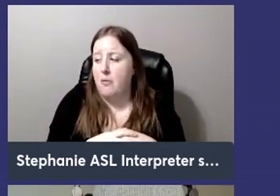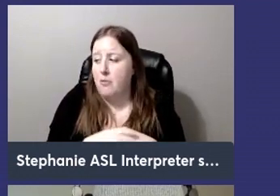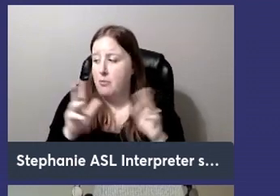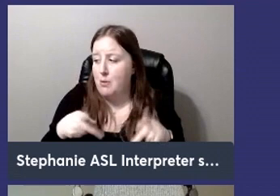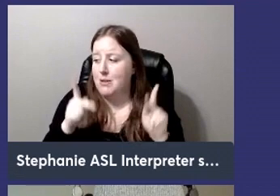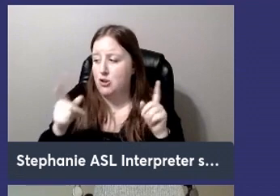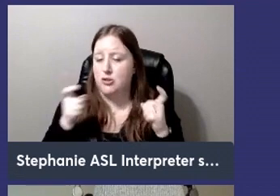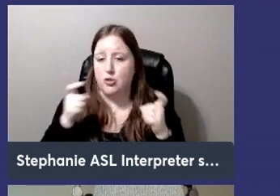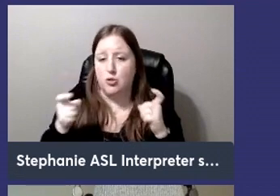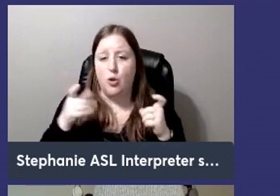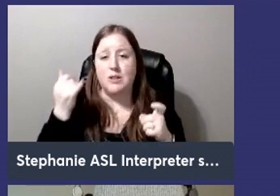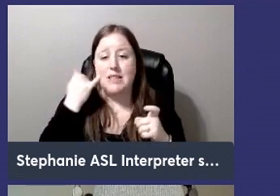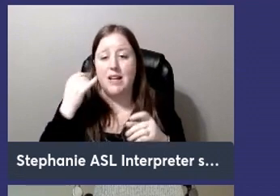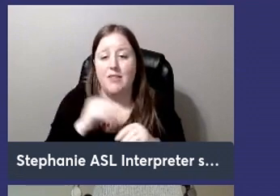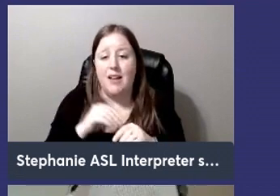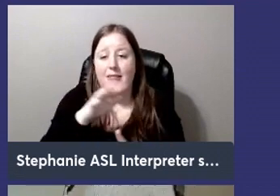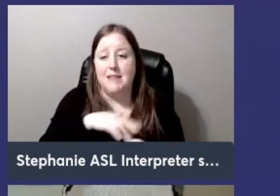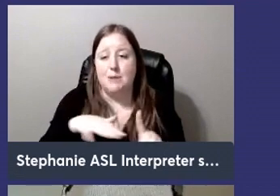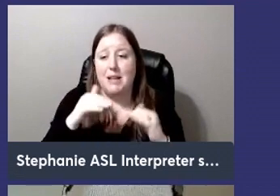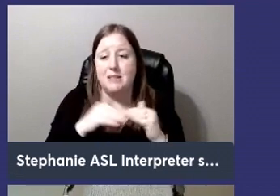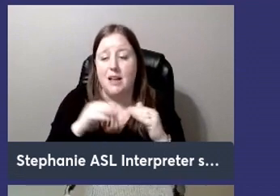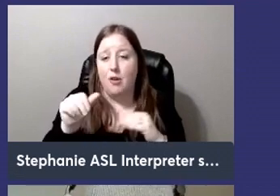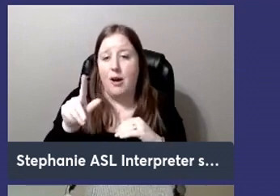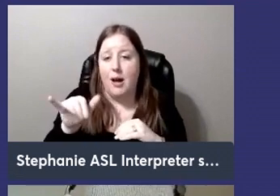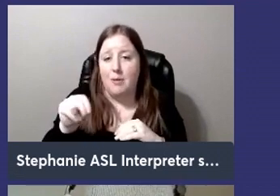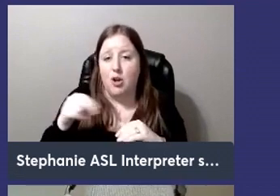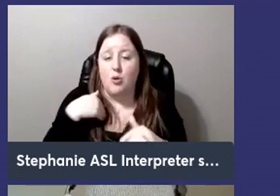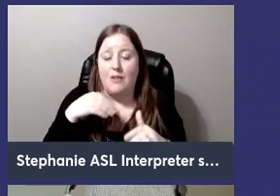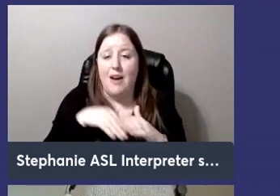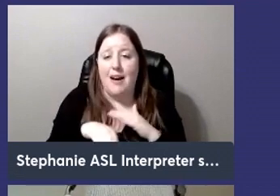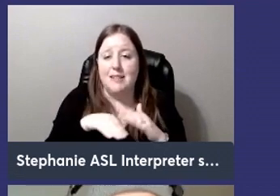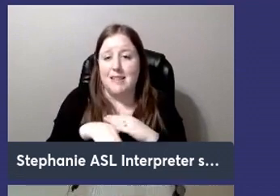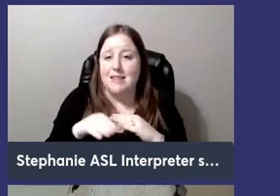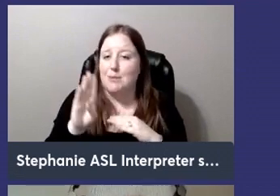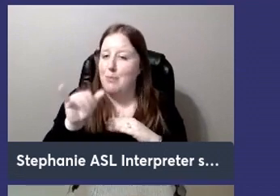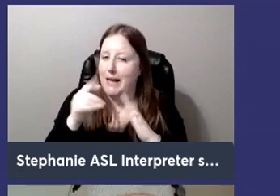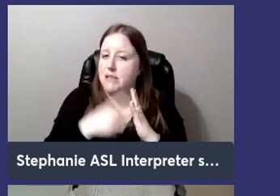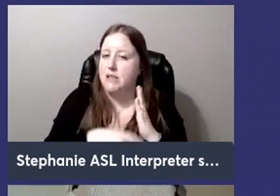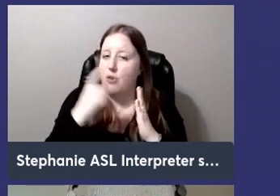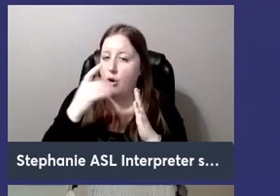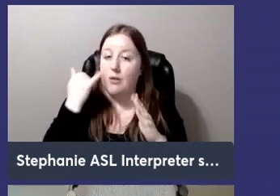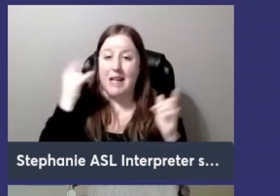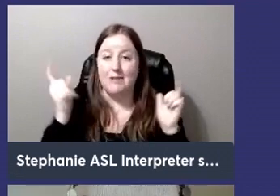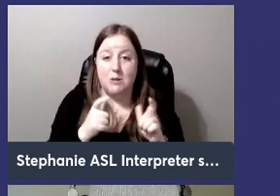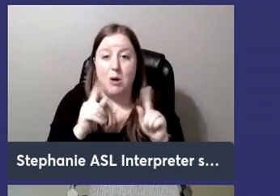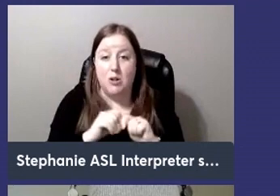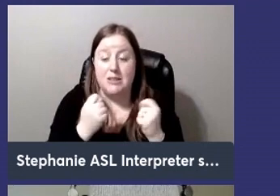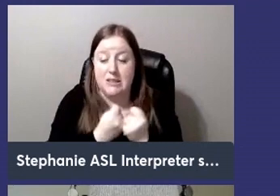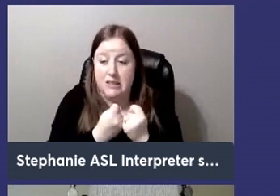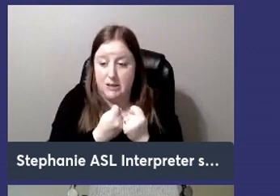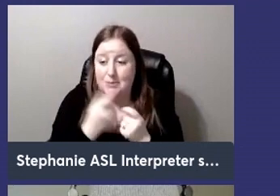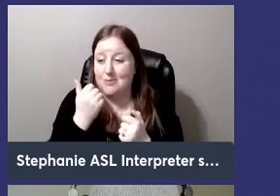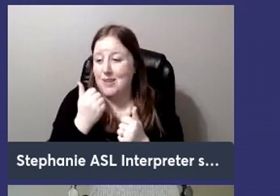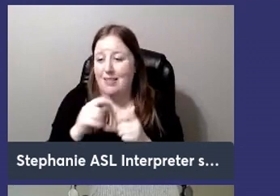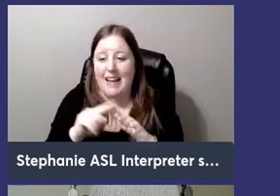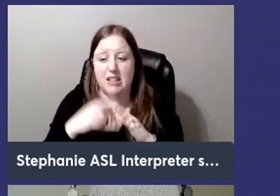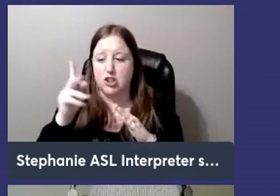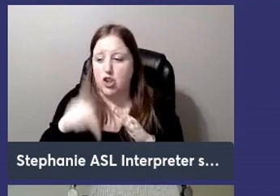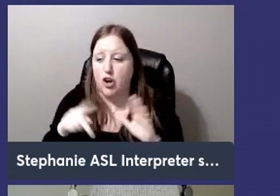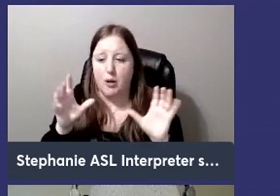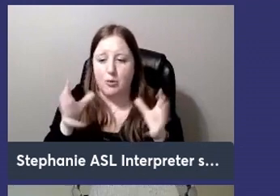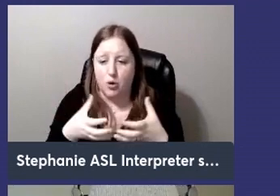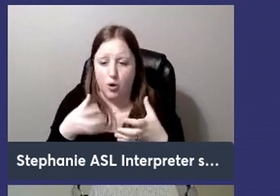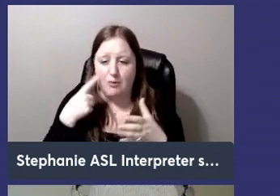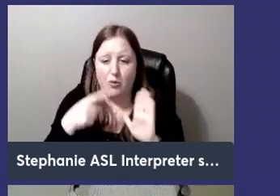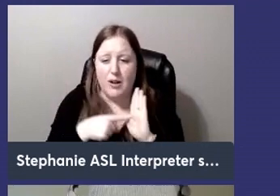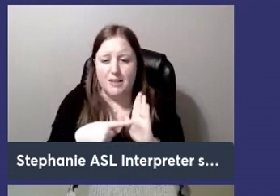in the space level, if you're an administrator, you get access to the projects by default. So for small teams where everyone's sort of like a startup or like a small group where everyone wants